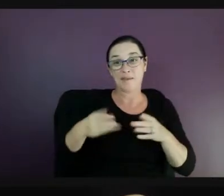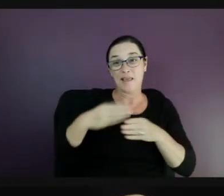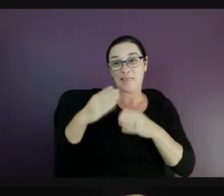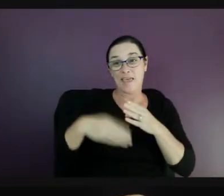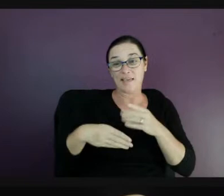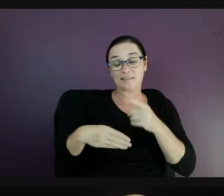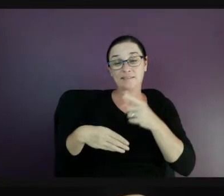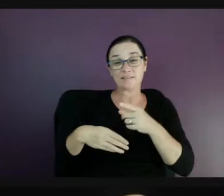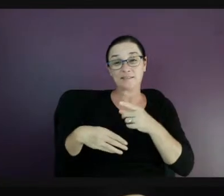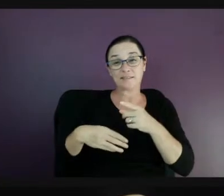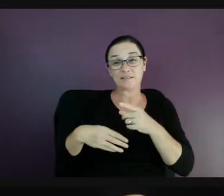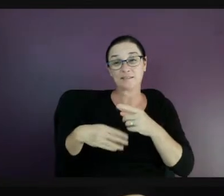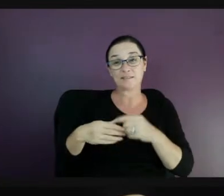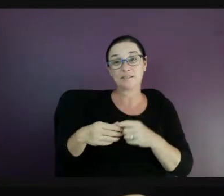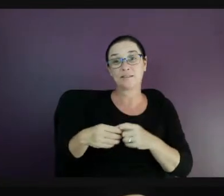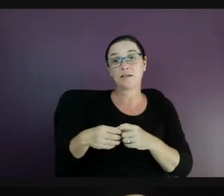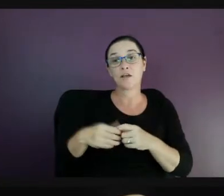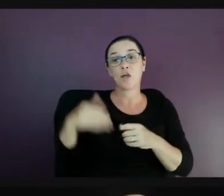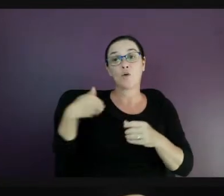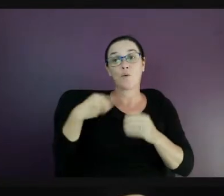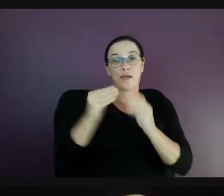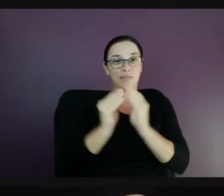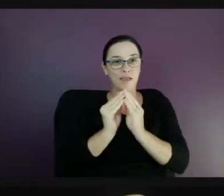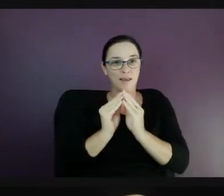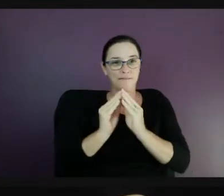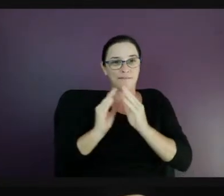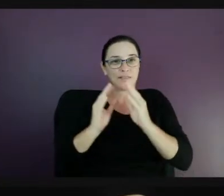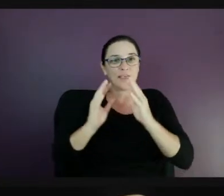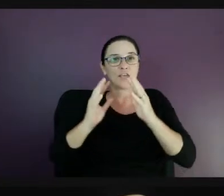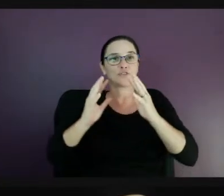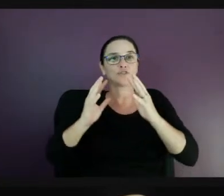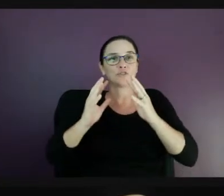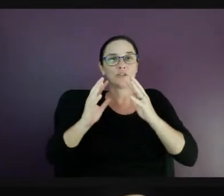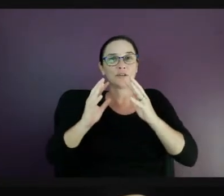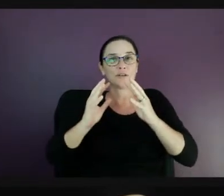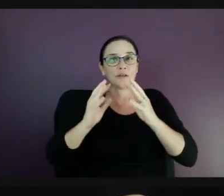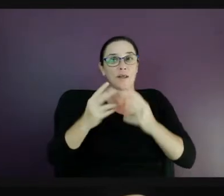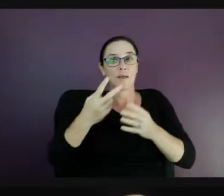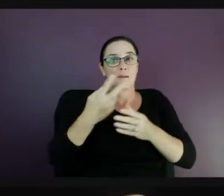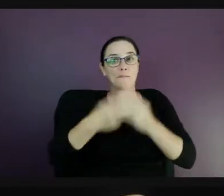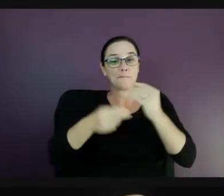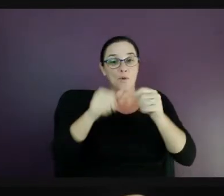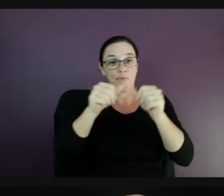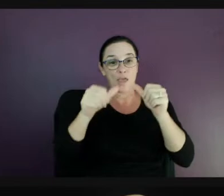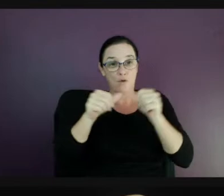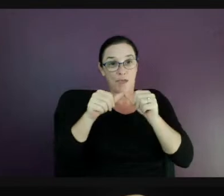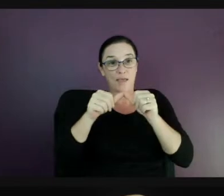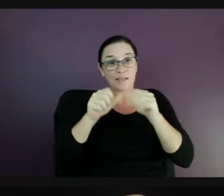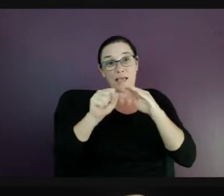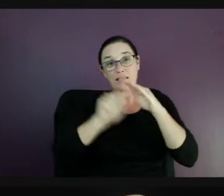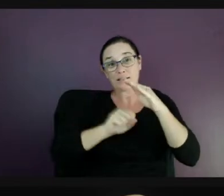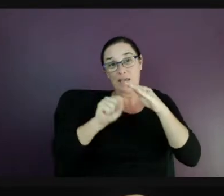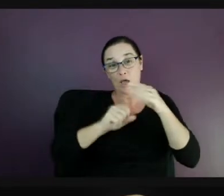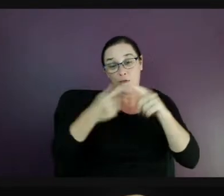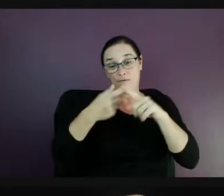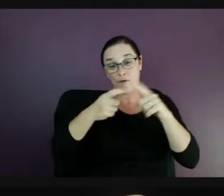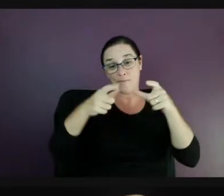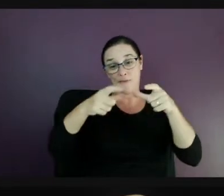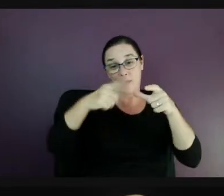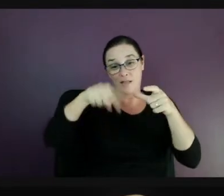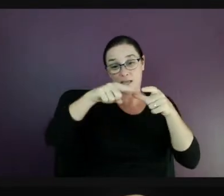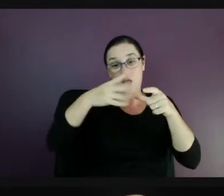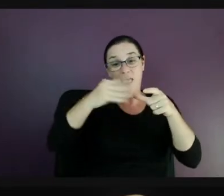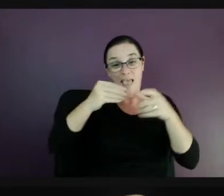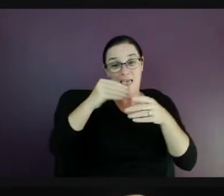case, we had inflation both in that area south of the Caldera and in the main Caldera as